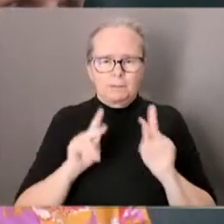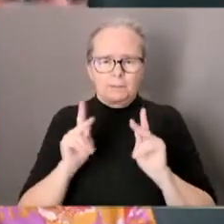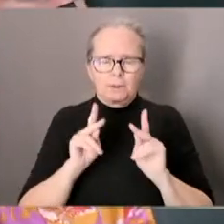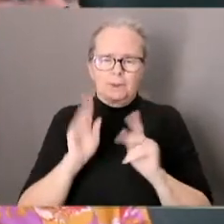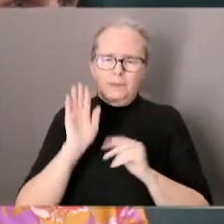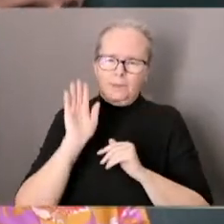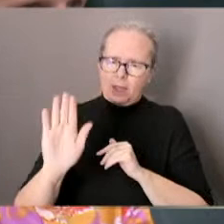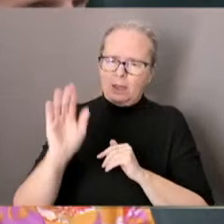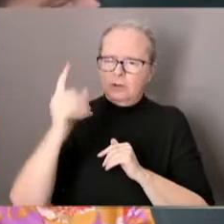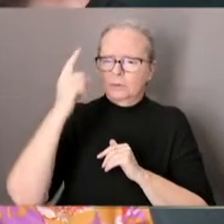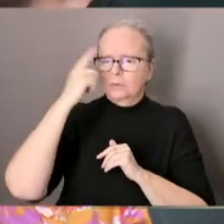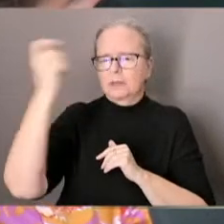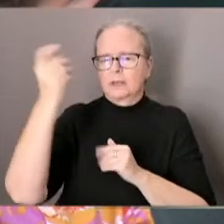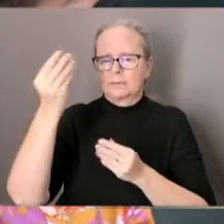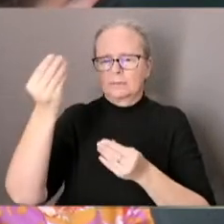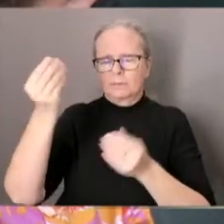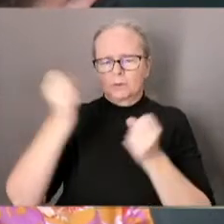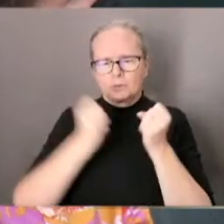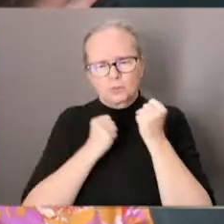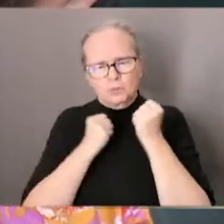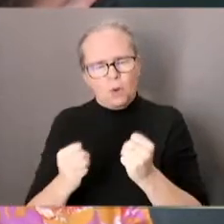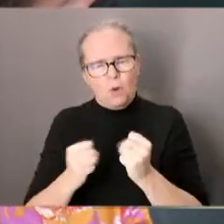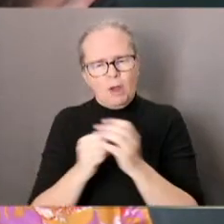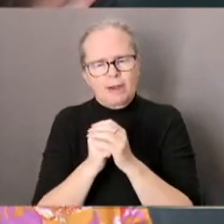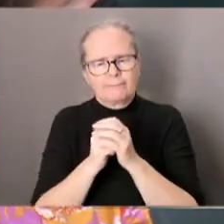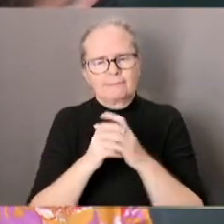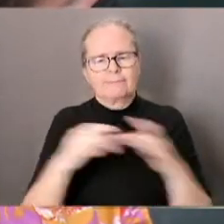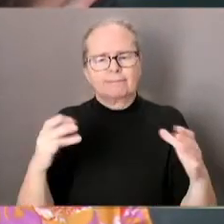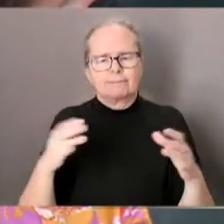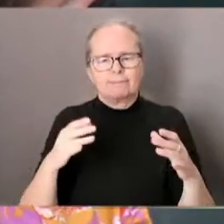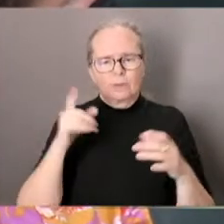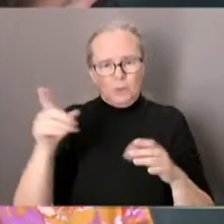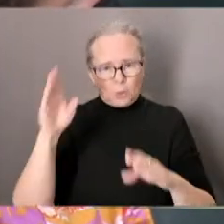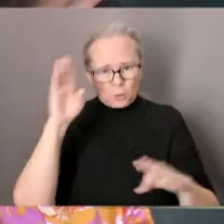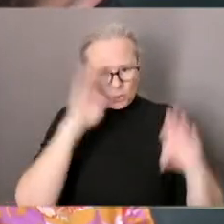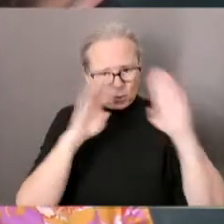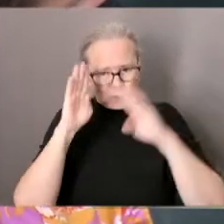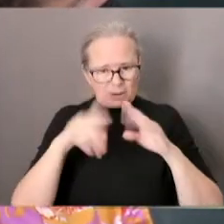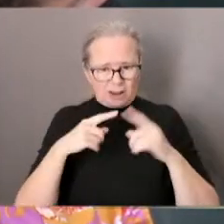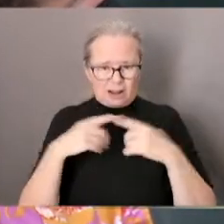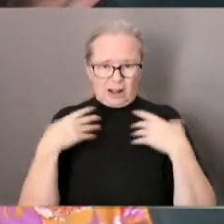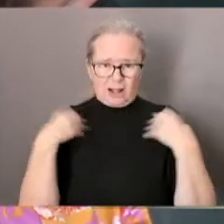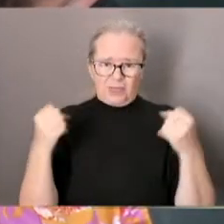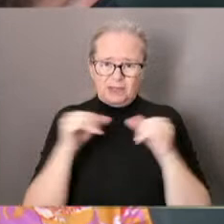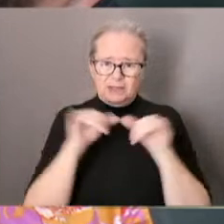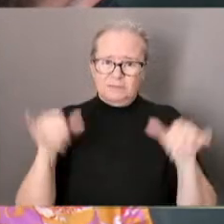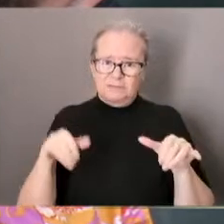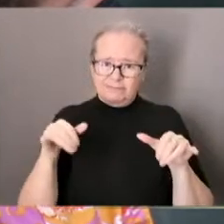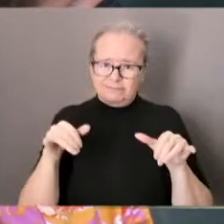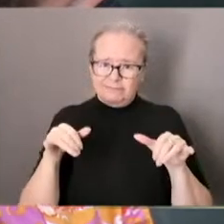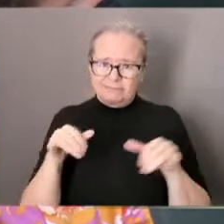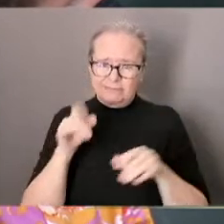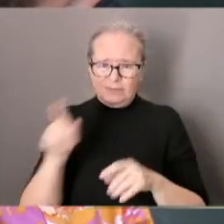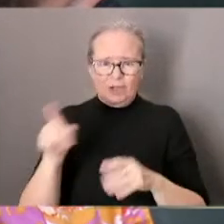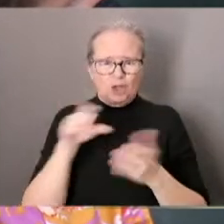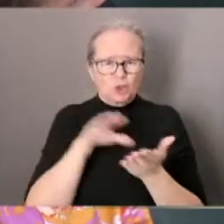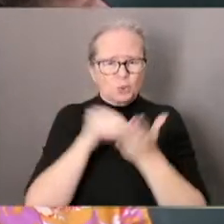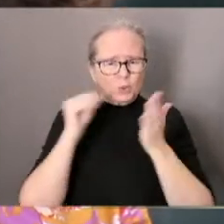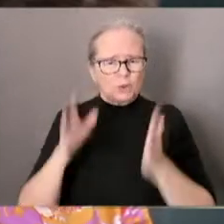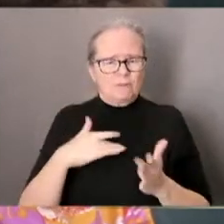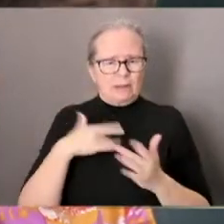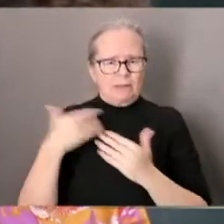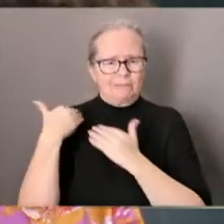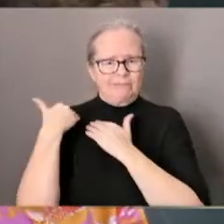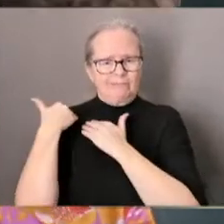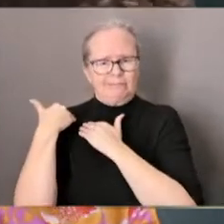worried about the fragile state of our health care System students are feeling burdened with increasing tuition costs all while worrying about cuts to seniors benefits for their